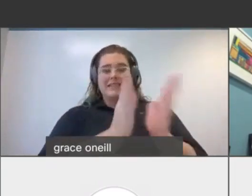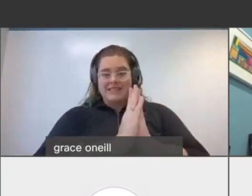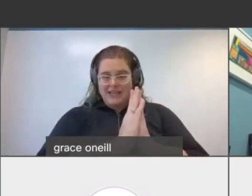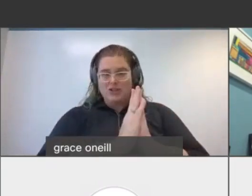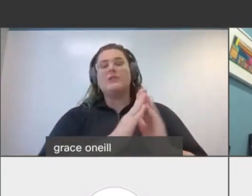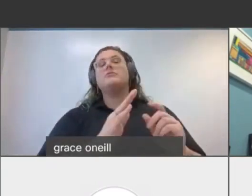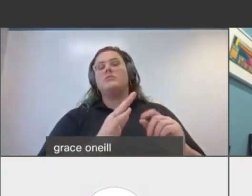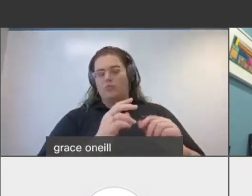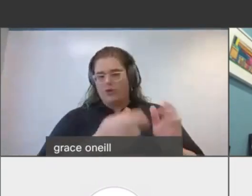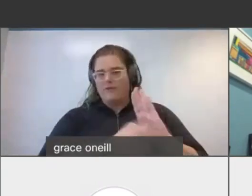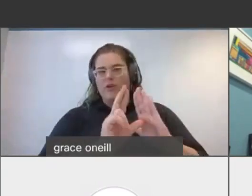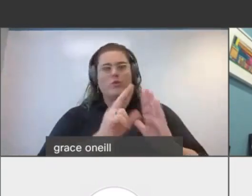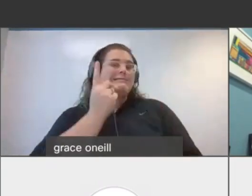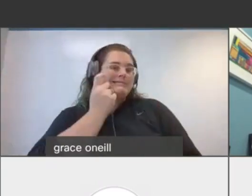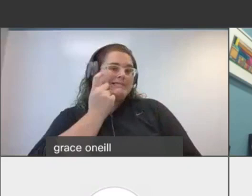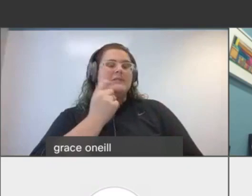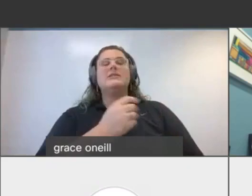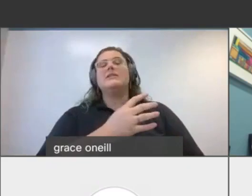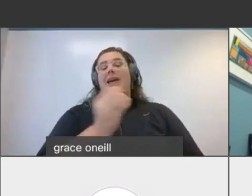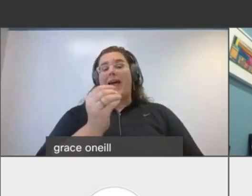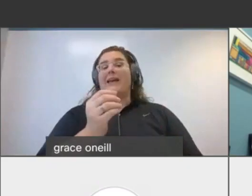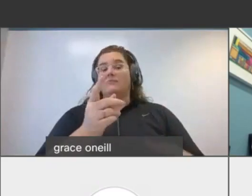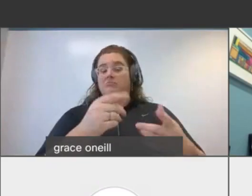contract has been awarded.